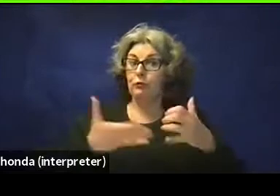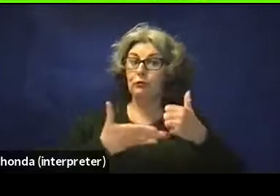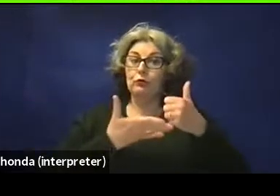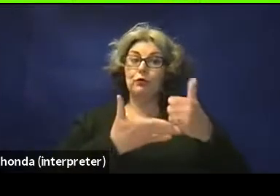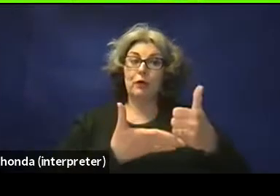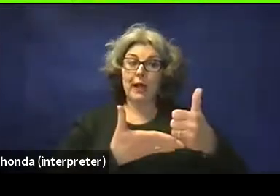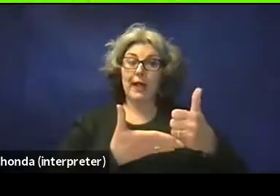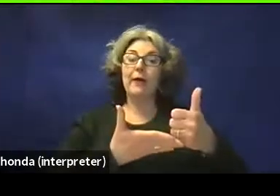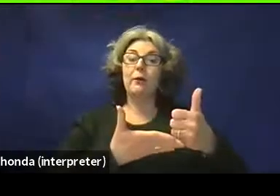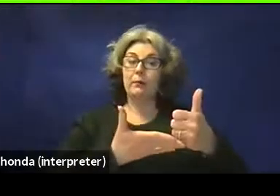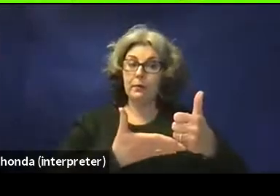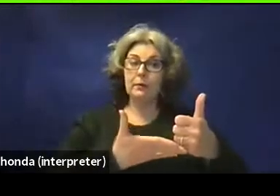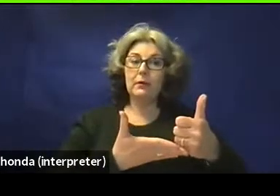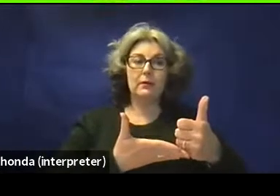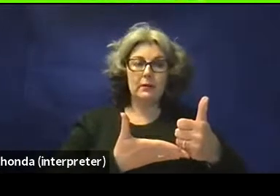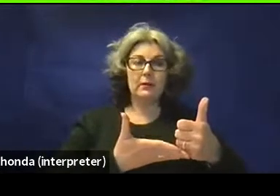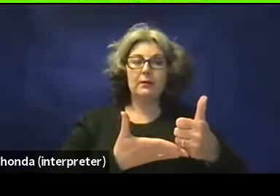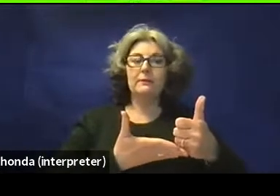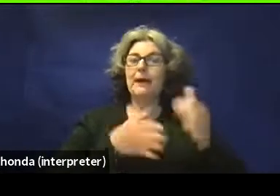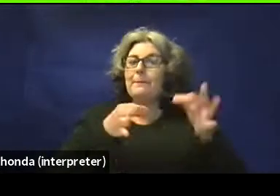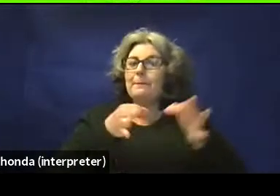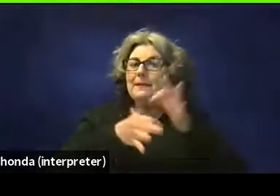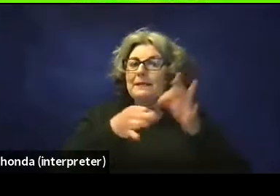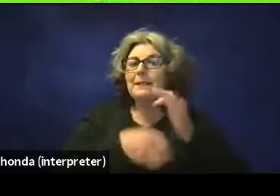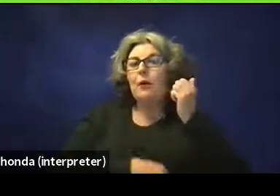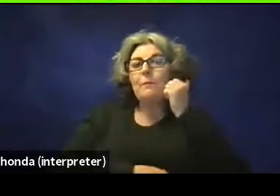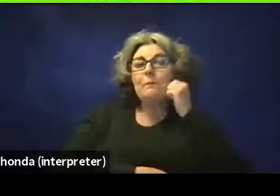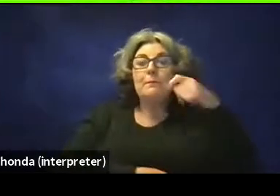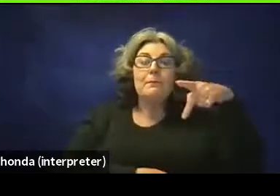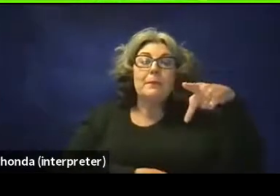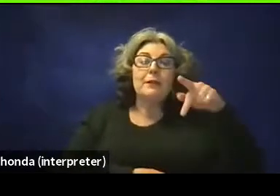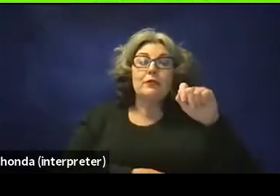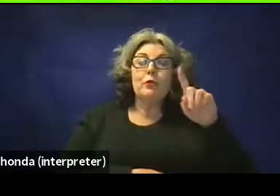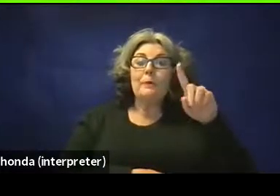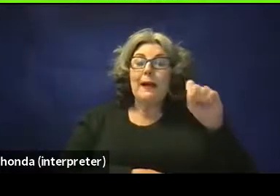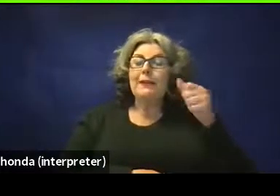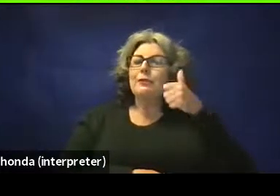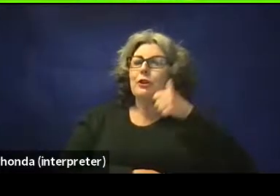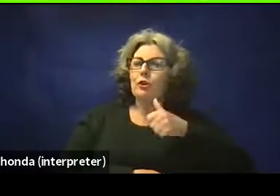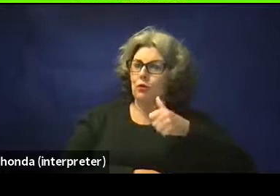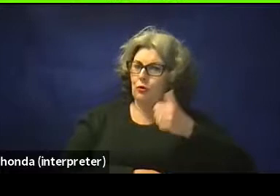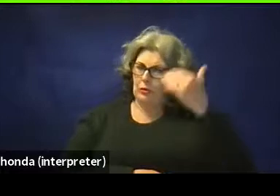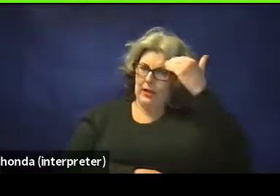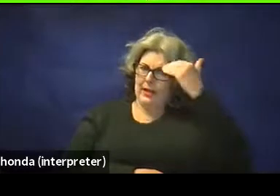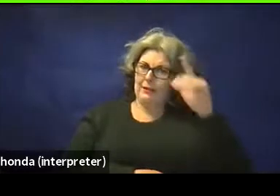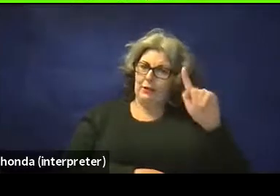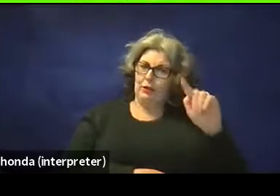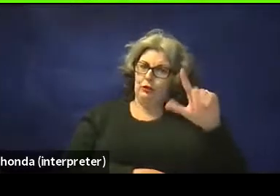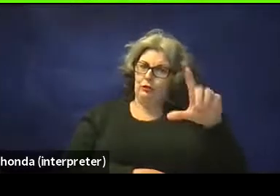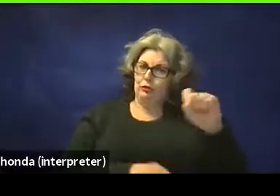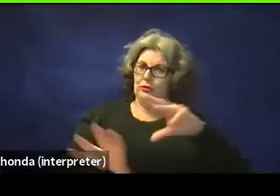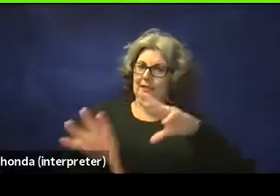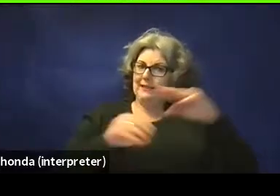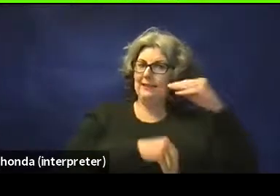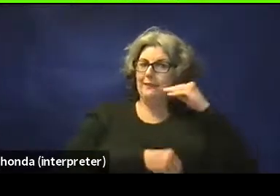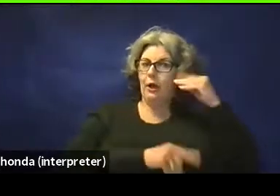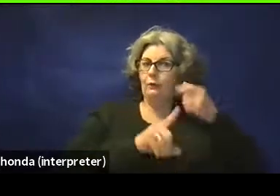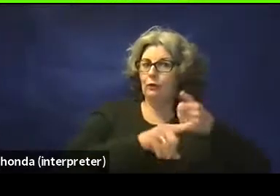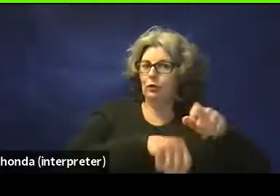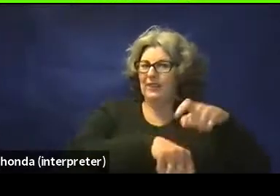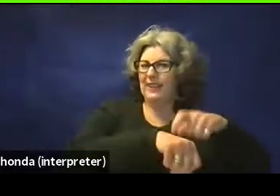them sew menstrual pads so that a girl just has the tools that she needs to leave the home during that time of